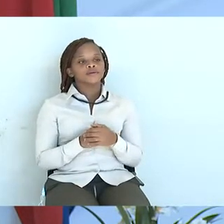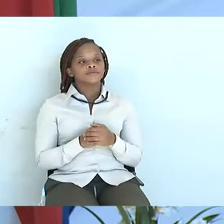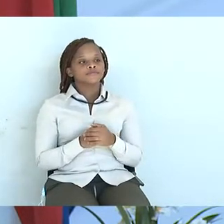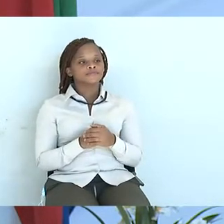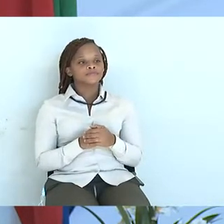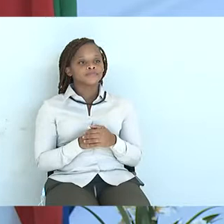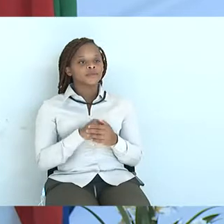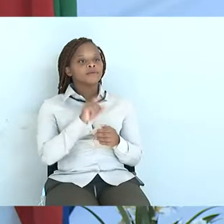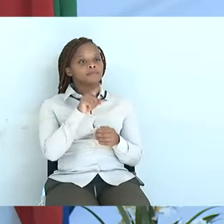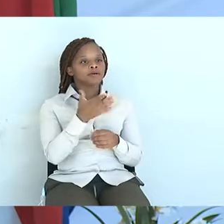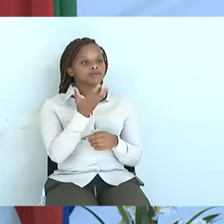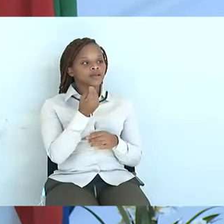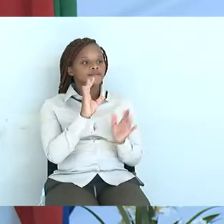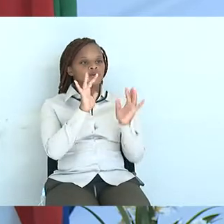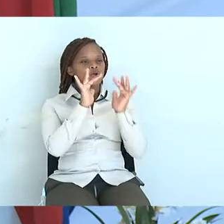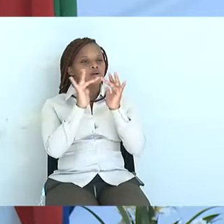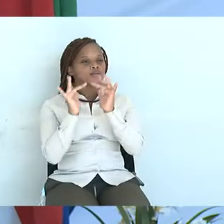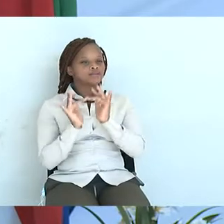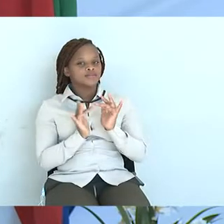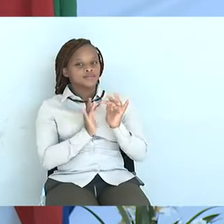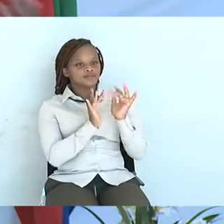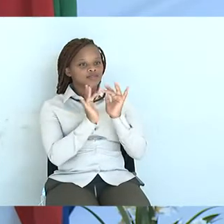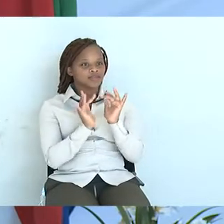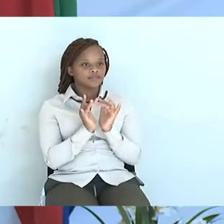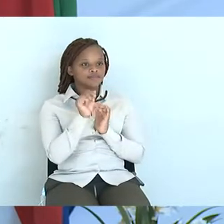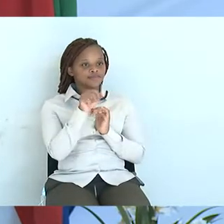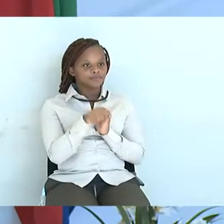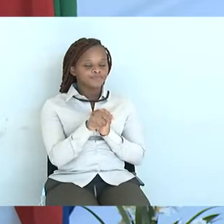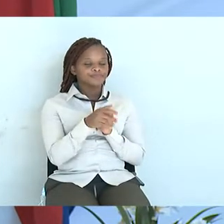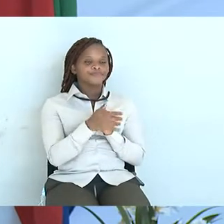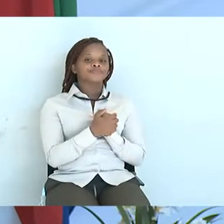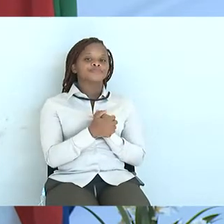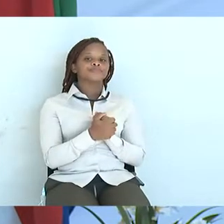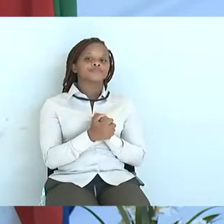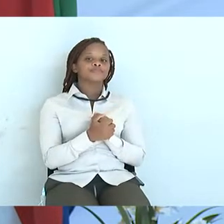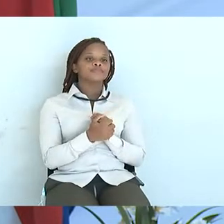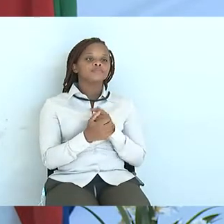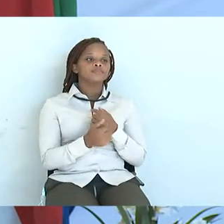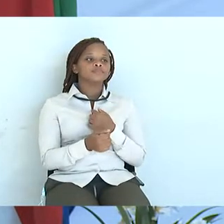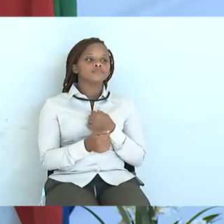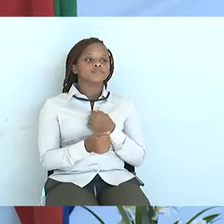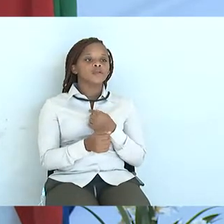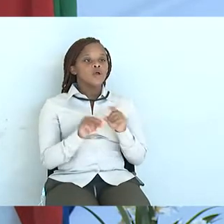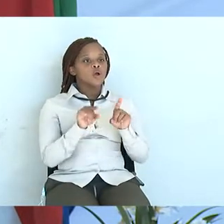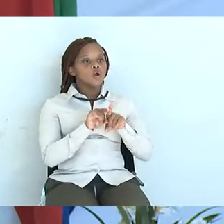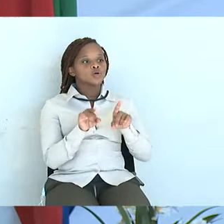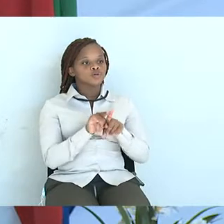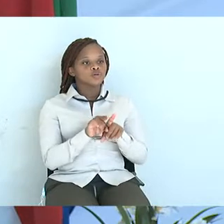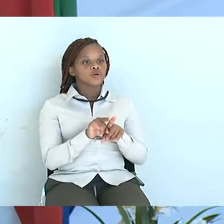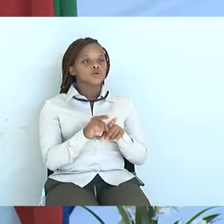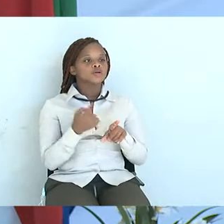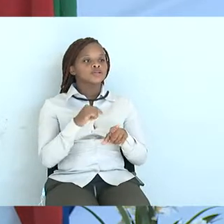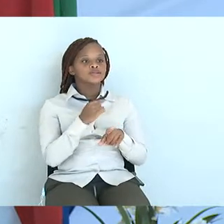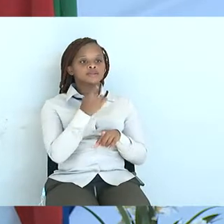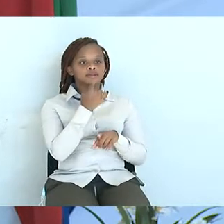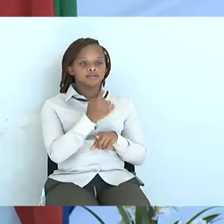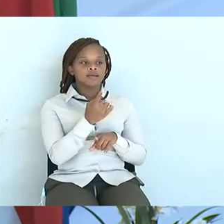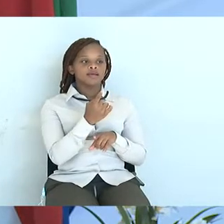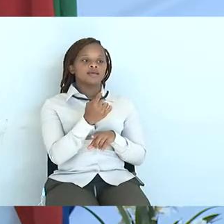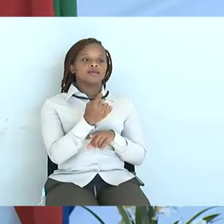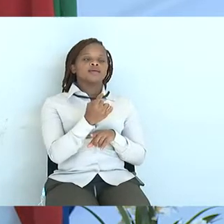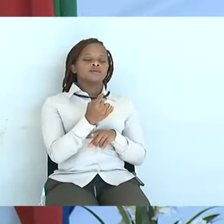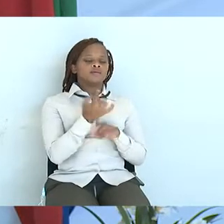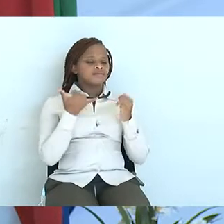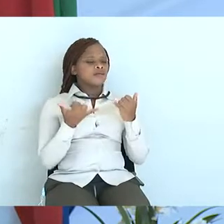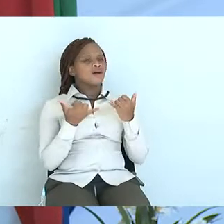connectivity. And when we're looking at the coast, we're saying what stops us from creating a